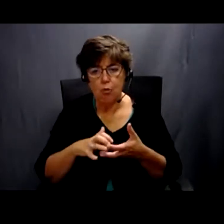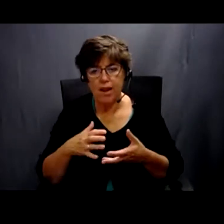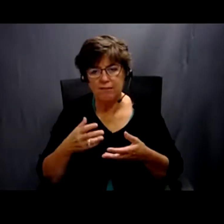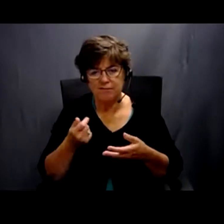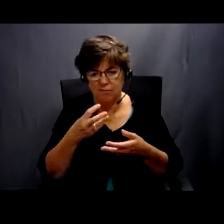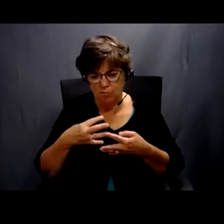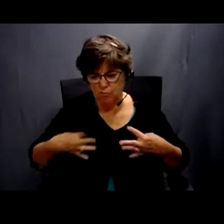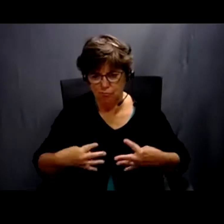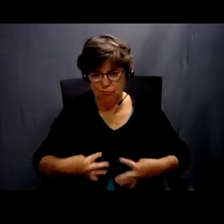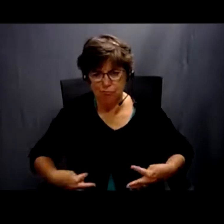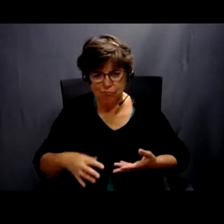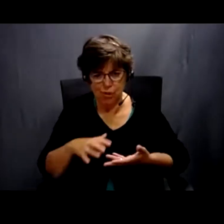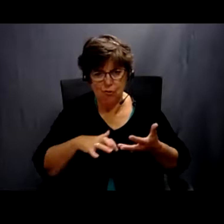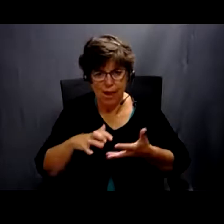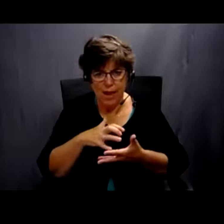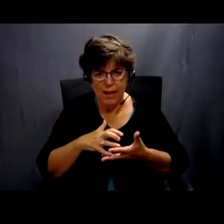multi-gray colored